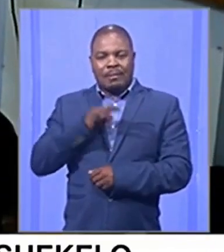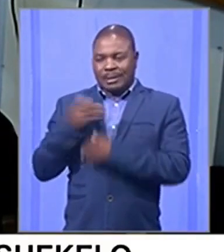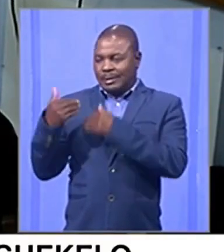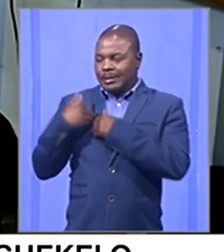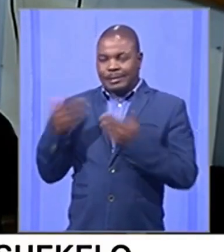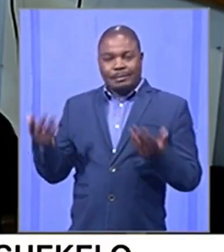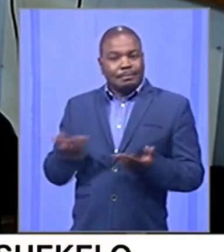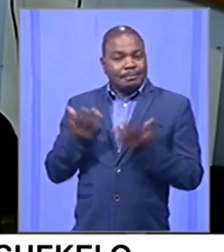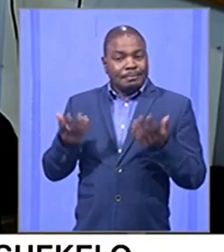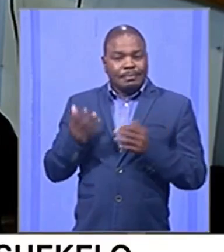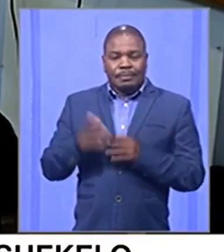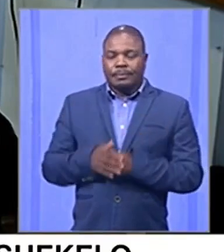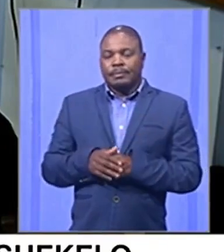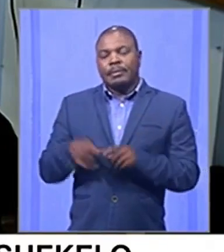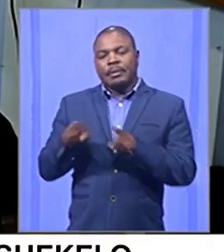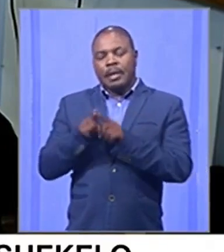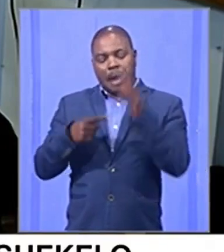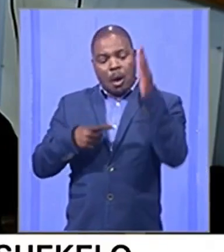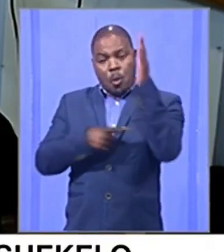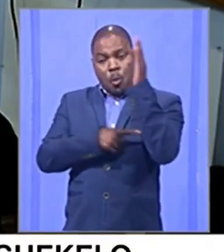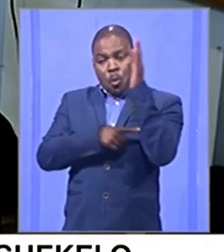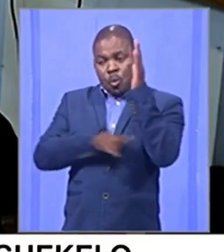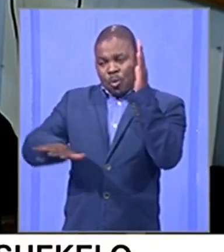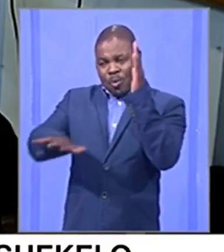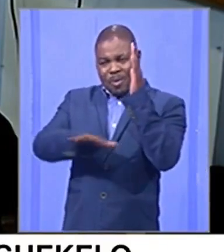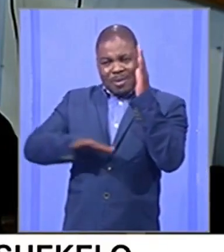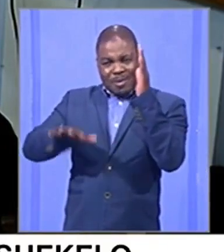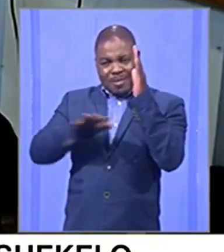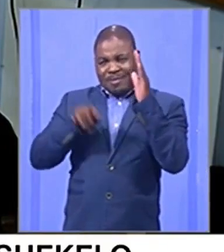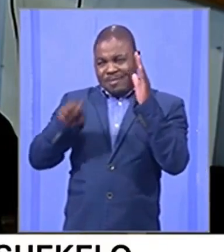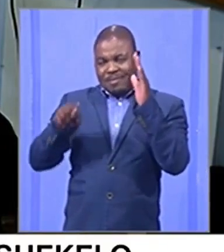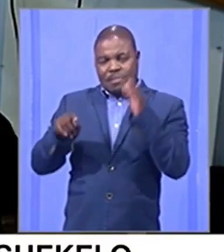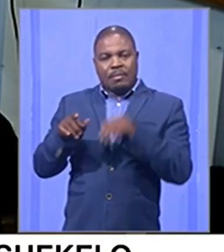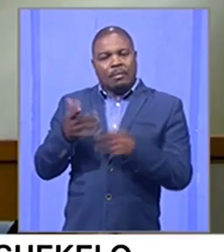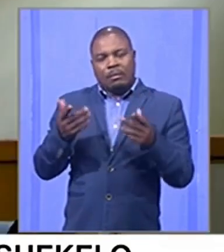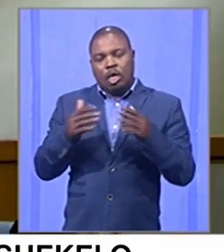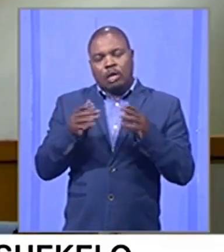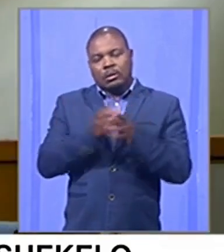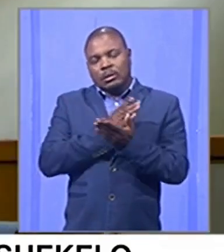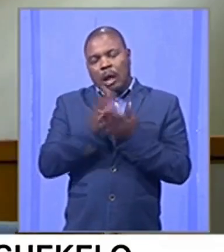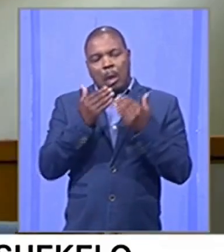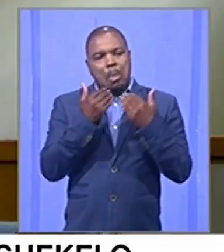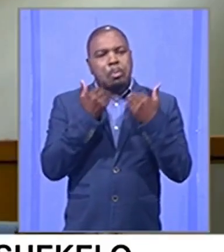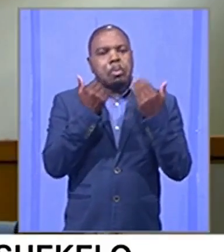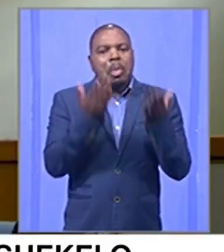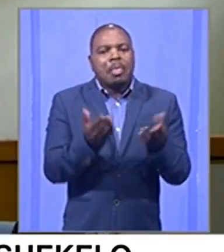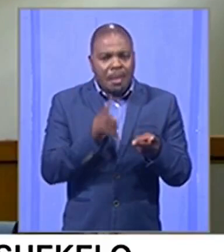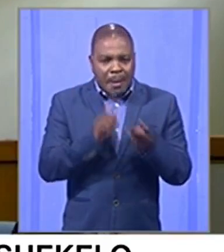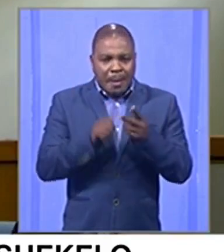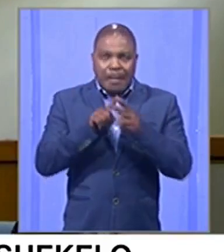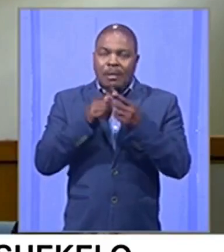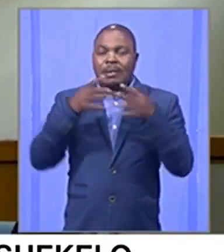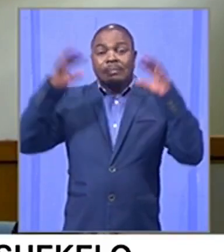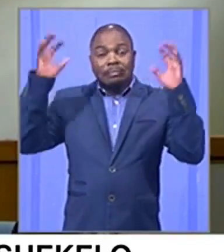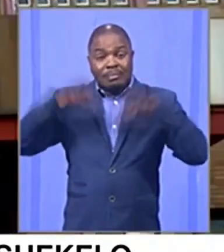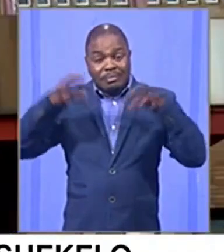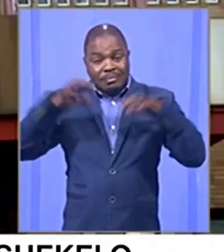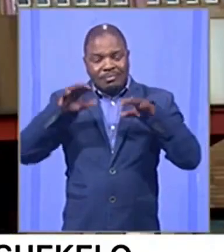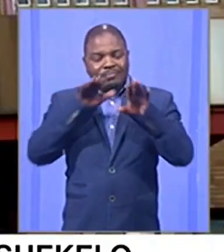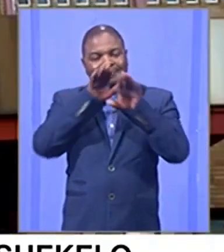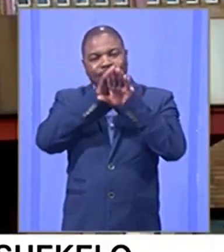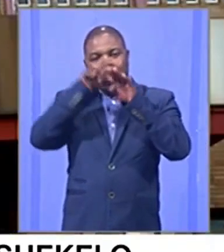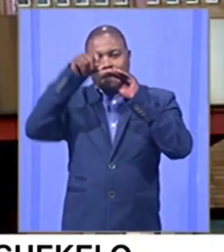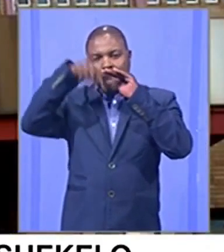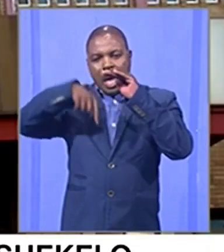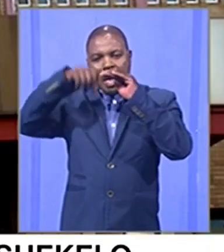Mabota a tse ding tsa diphapusi lekgotleng lena la dinyewe ho hlaloswa ha apetsoa ha marulelo a dutla nakong ya dipula.